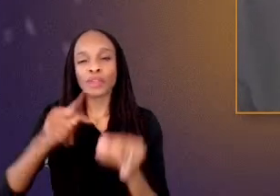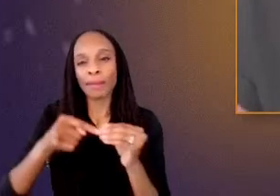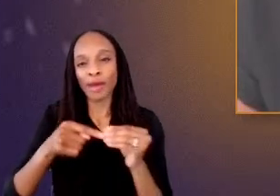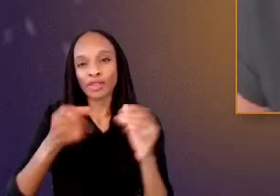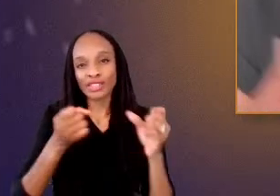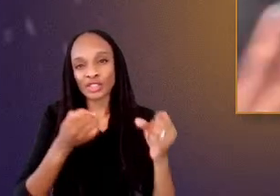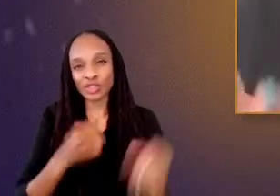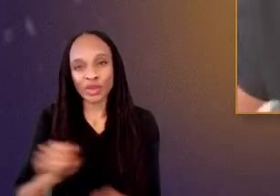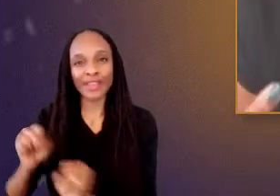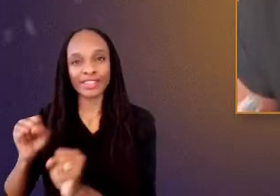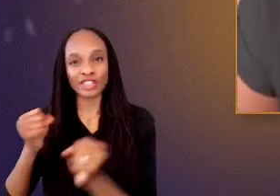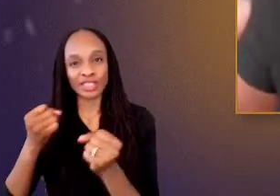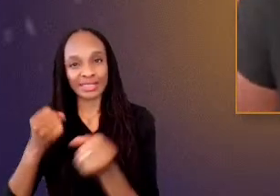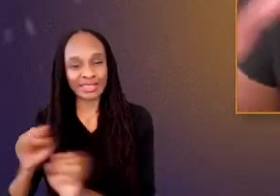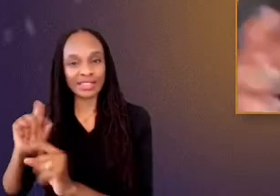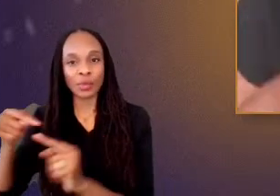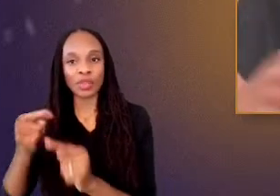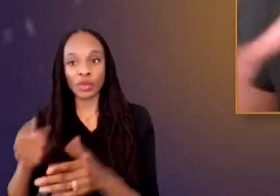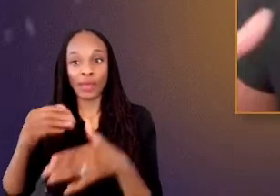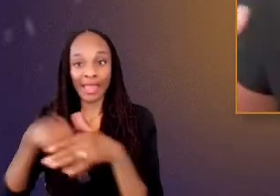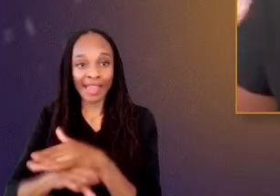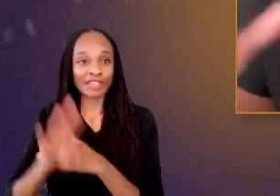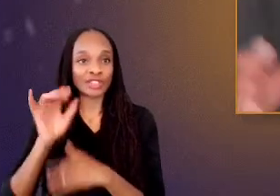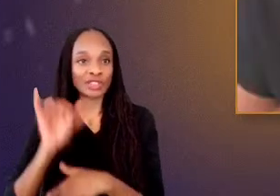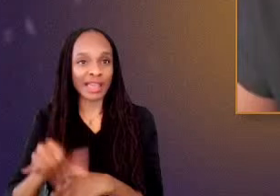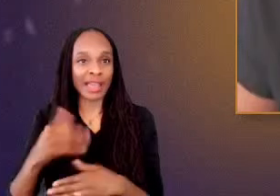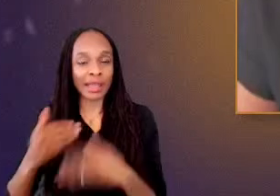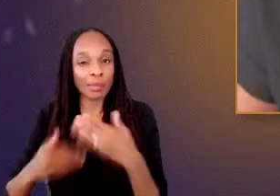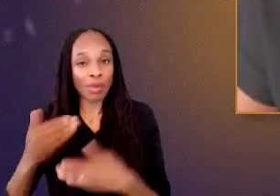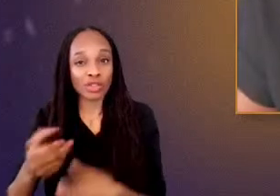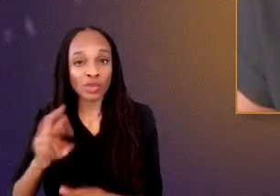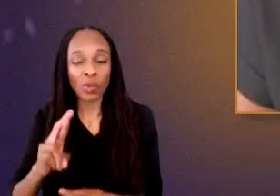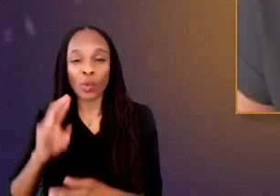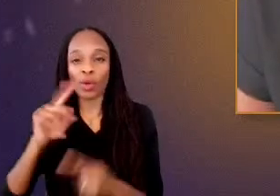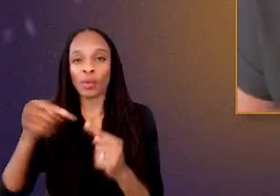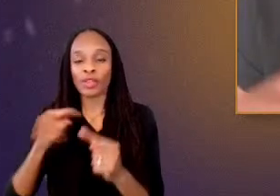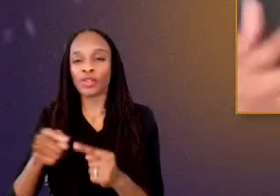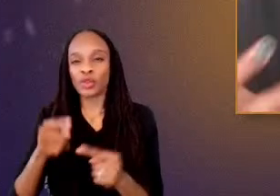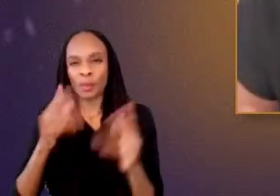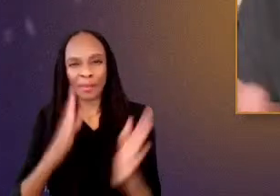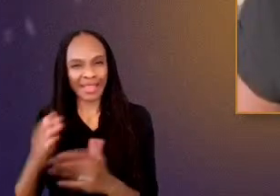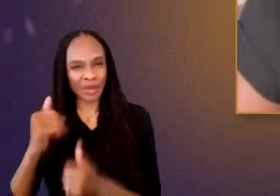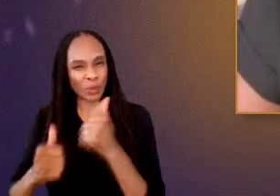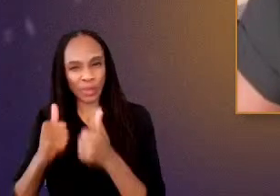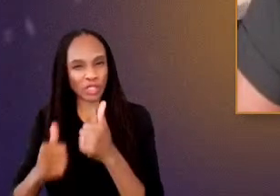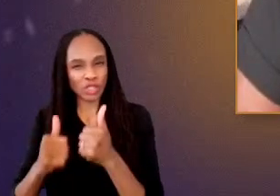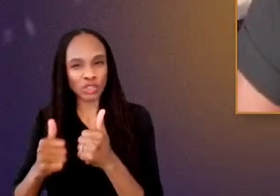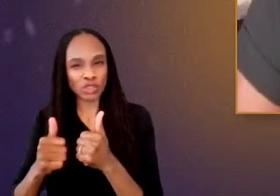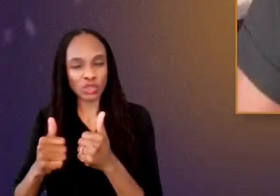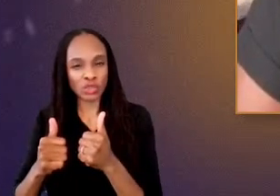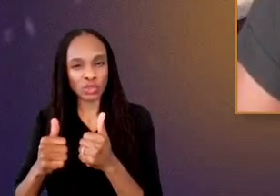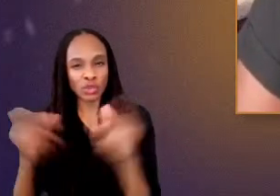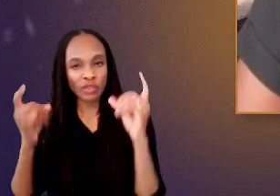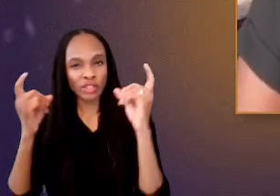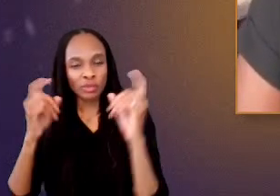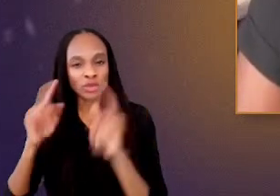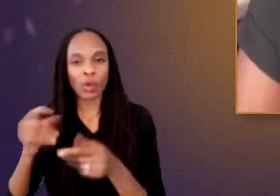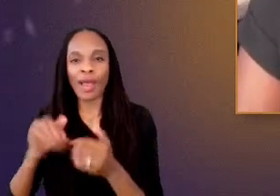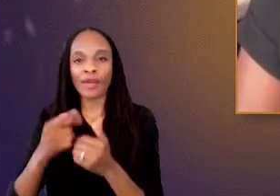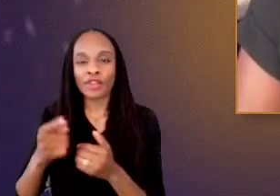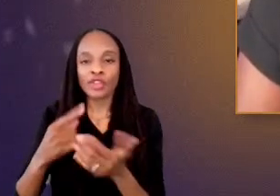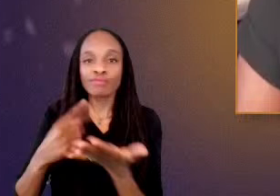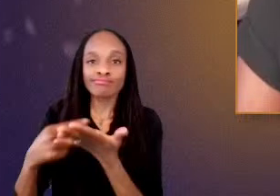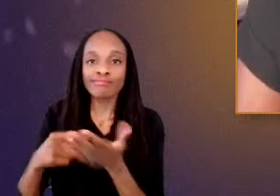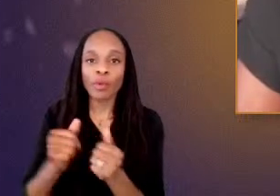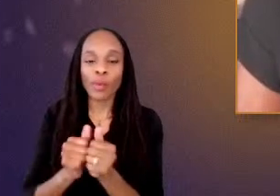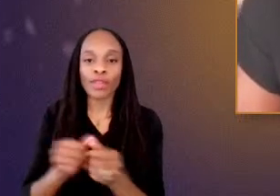go into the film festival process, or when you're planning which festivals to go to? How do you have that conversation with the directors that you